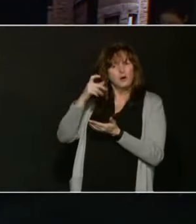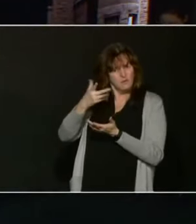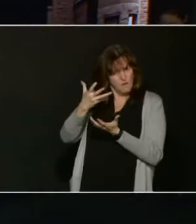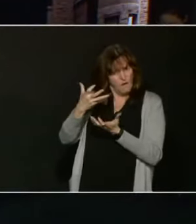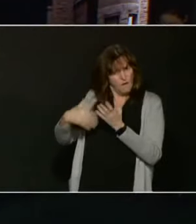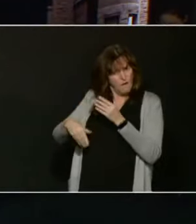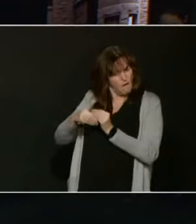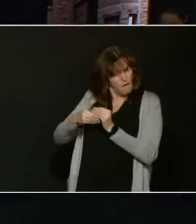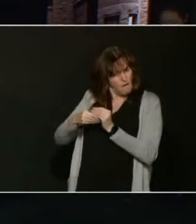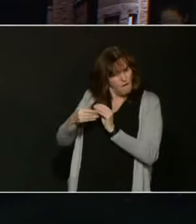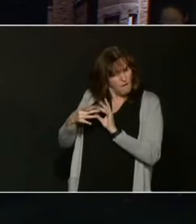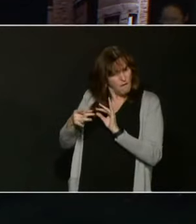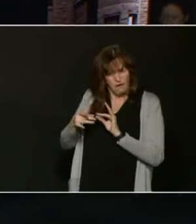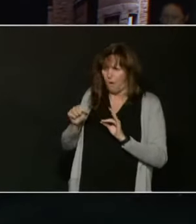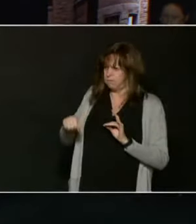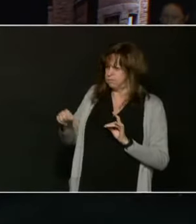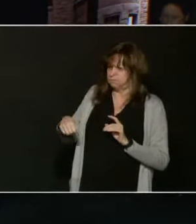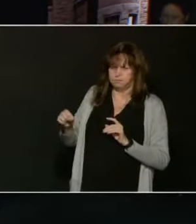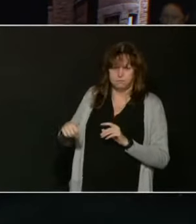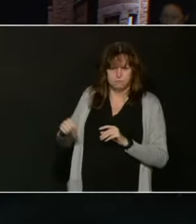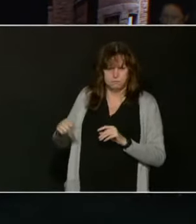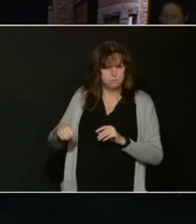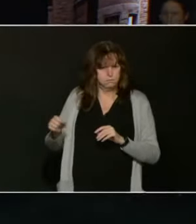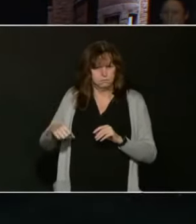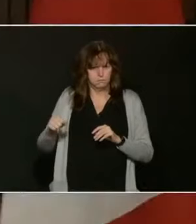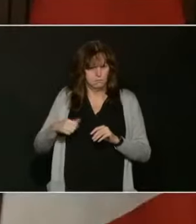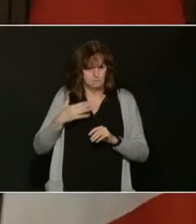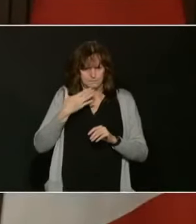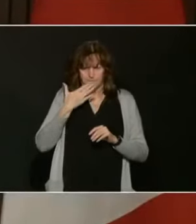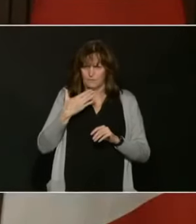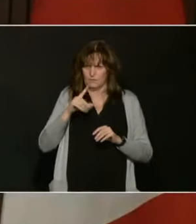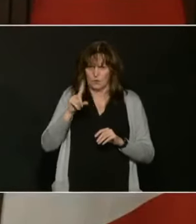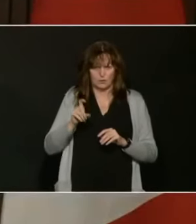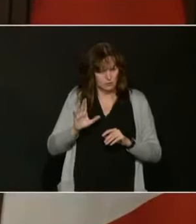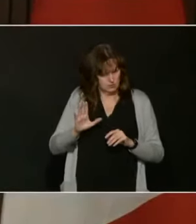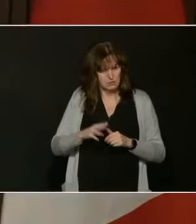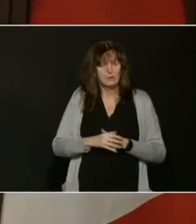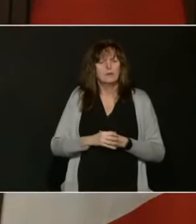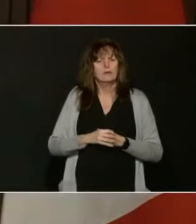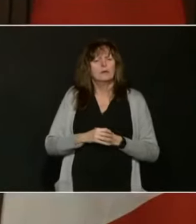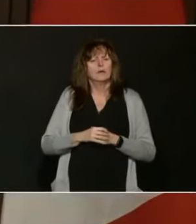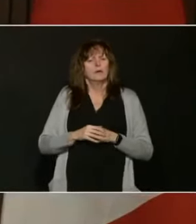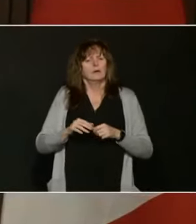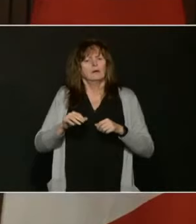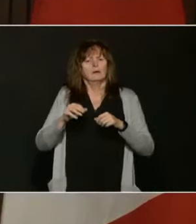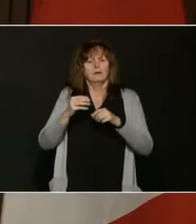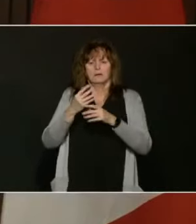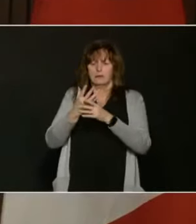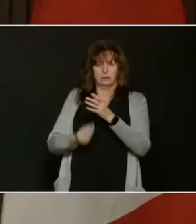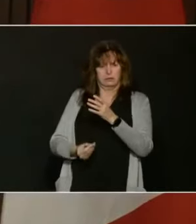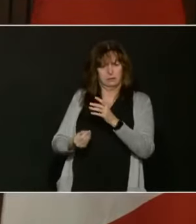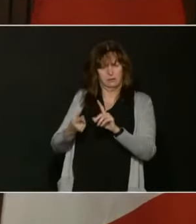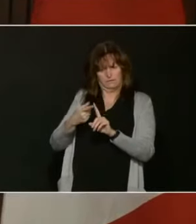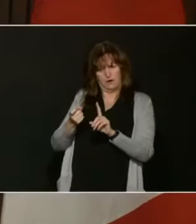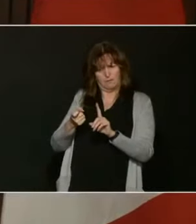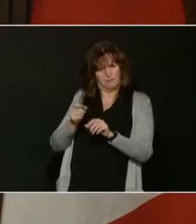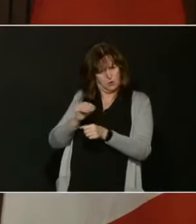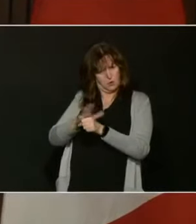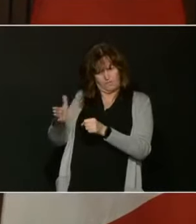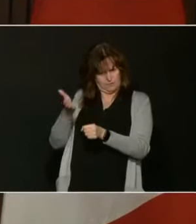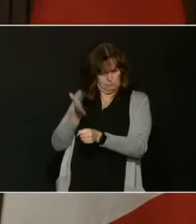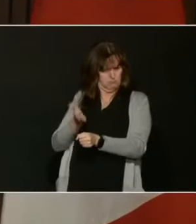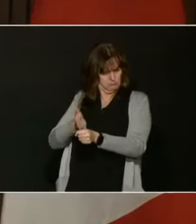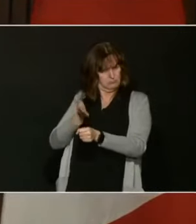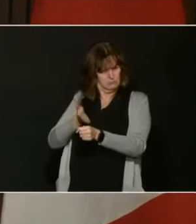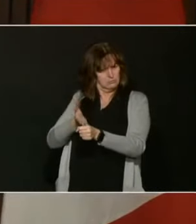Sure. So thanks for the question. So we see deaths from COVID-19 and we see excess deaths, and we see that same pattern